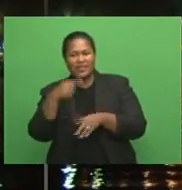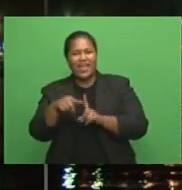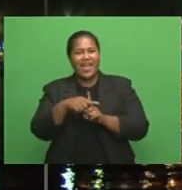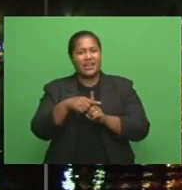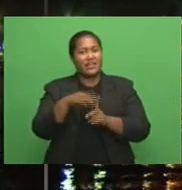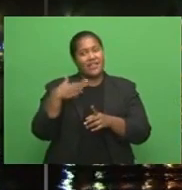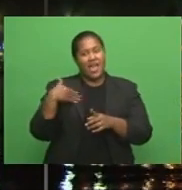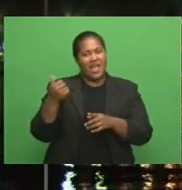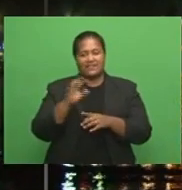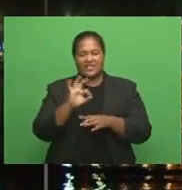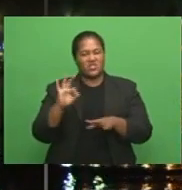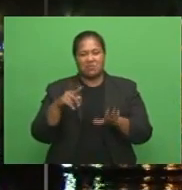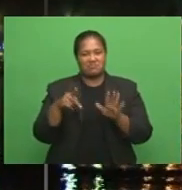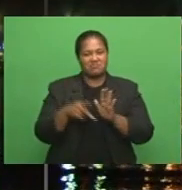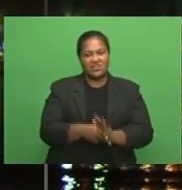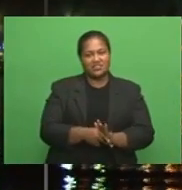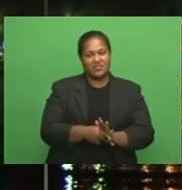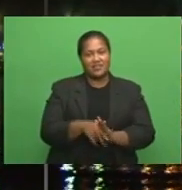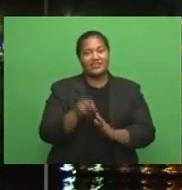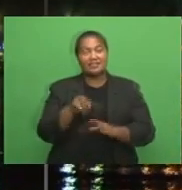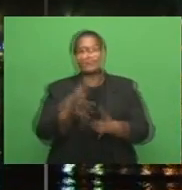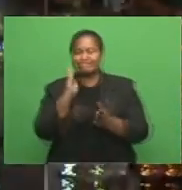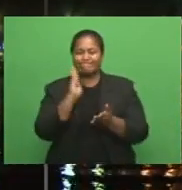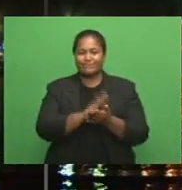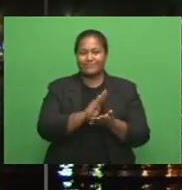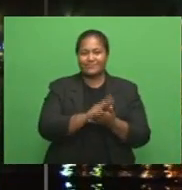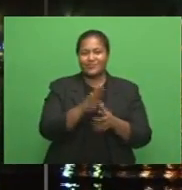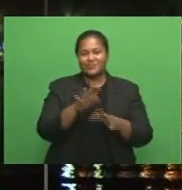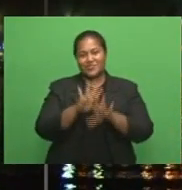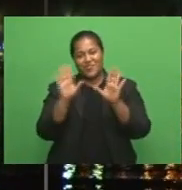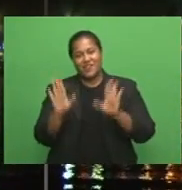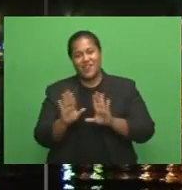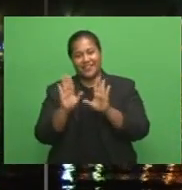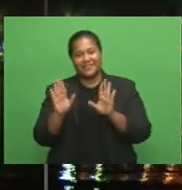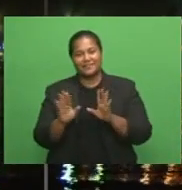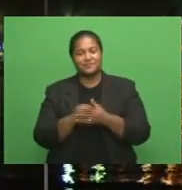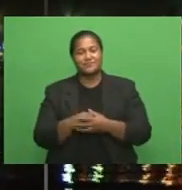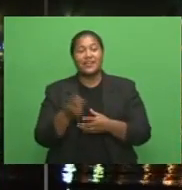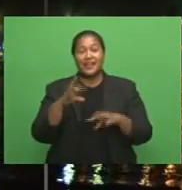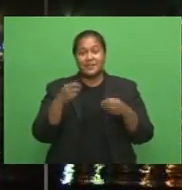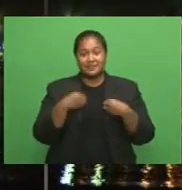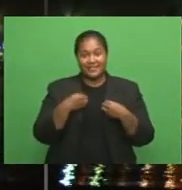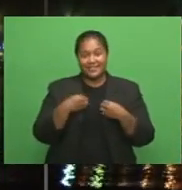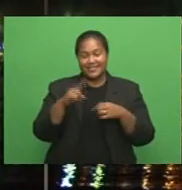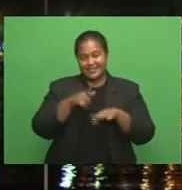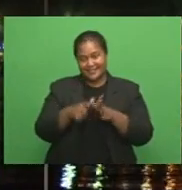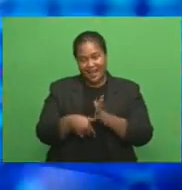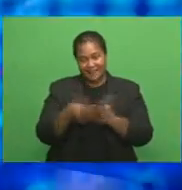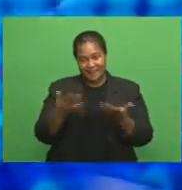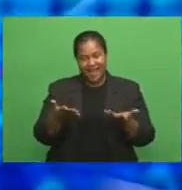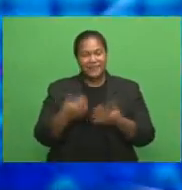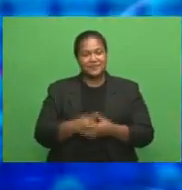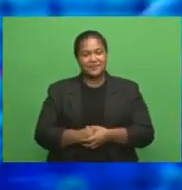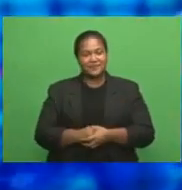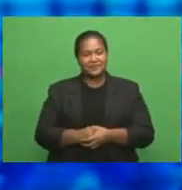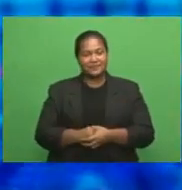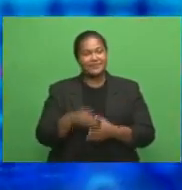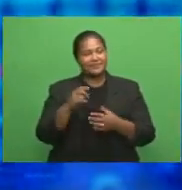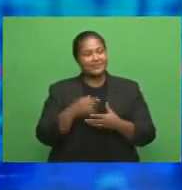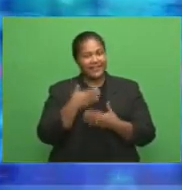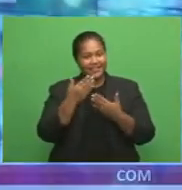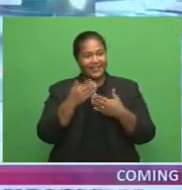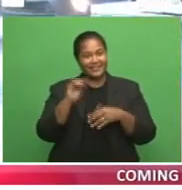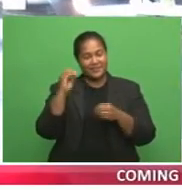not under pressure. This from TVNZ. And it's business time now with Whitney. Thanks, Jackie. In business